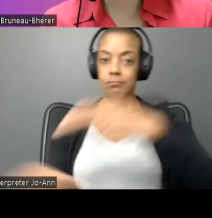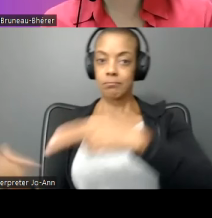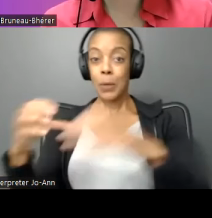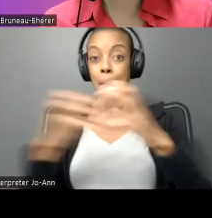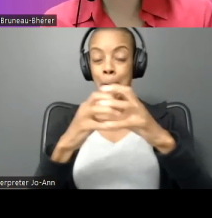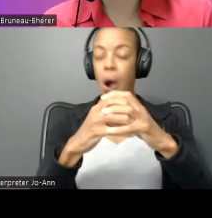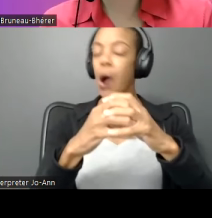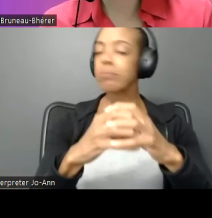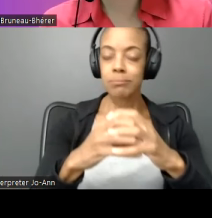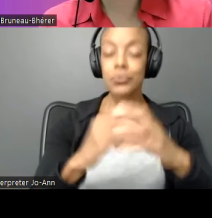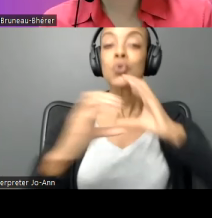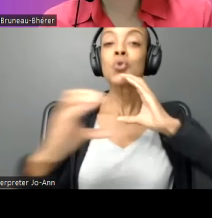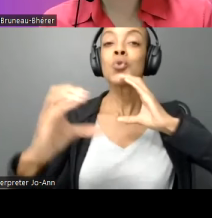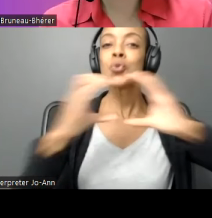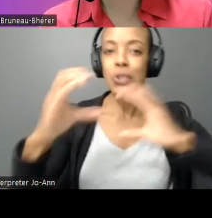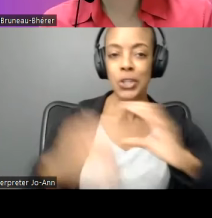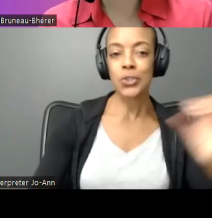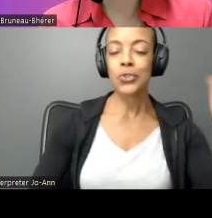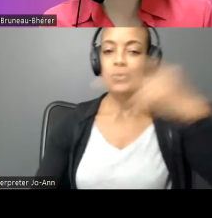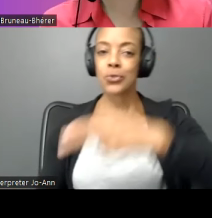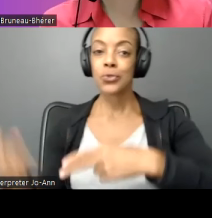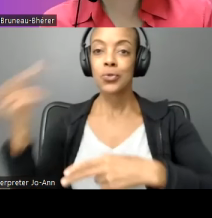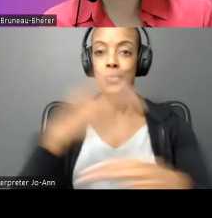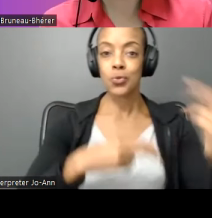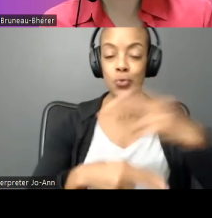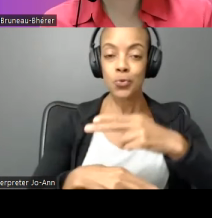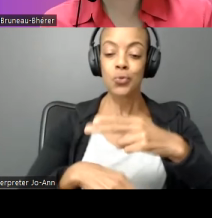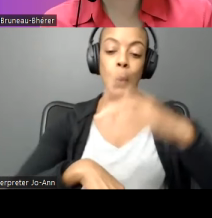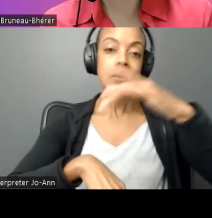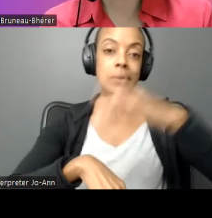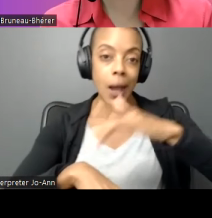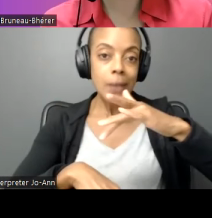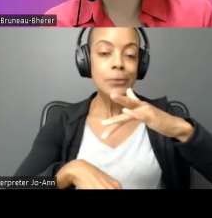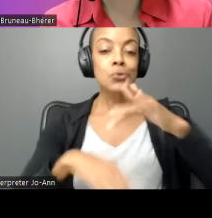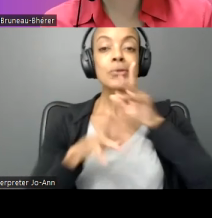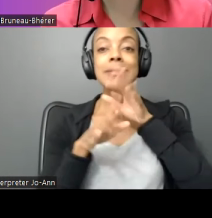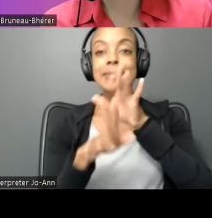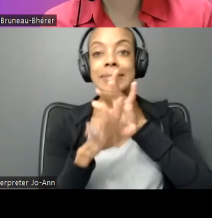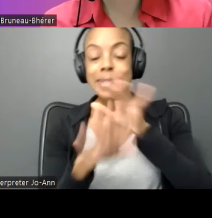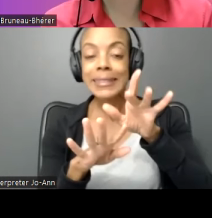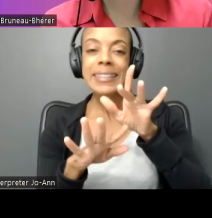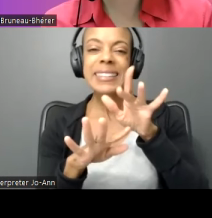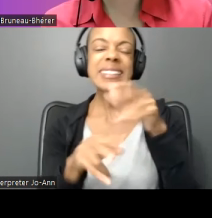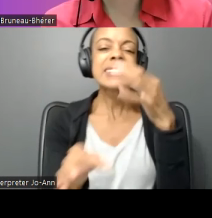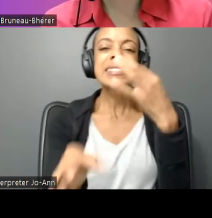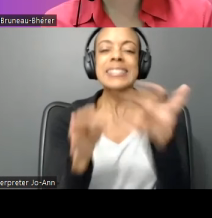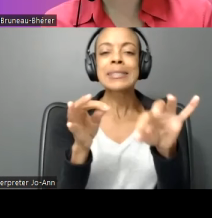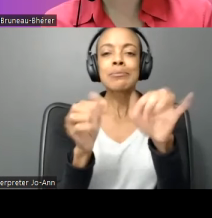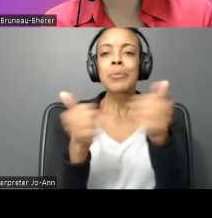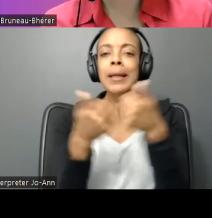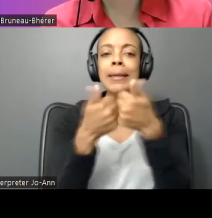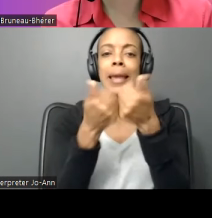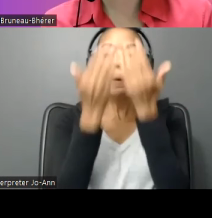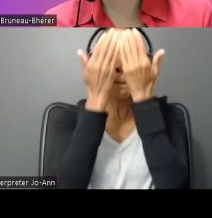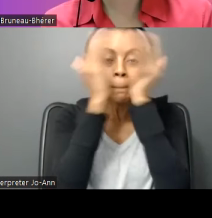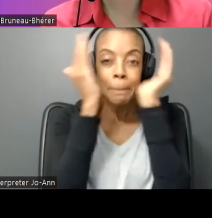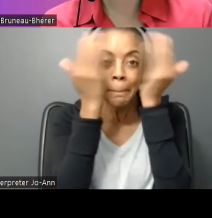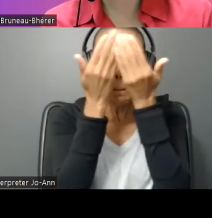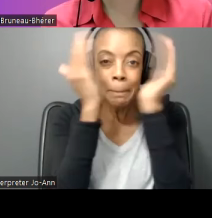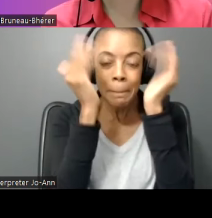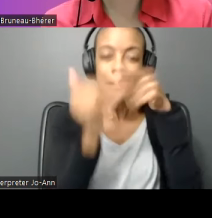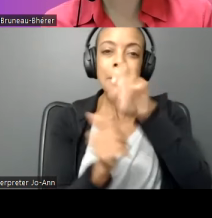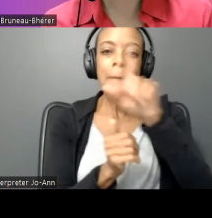two, from eye contact to touch, from singing to simple games like peekaboo. These interactions, repeated throughout a young